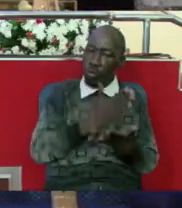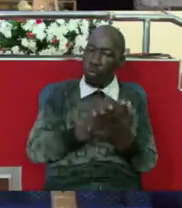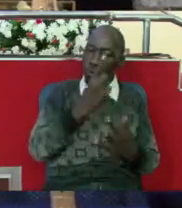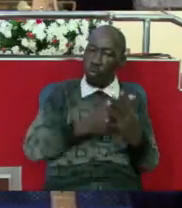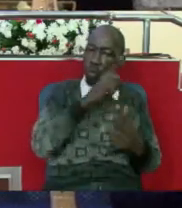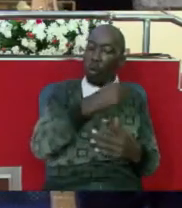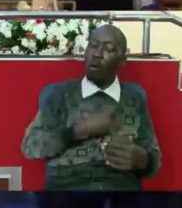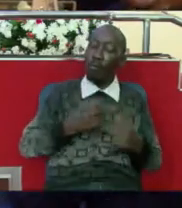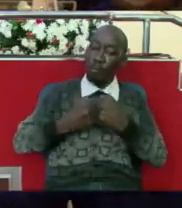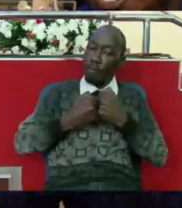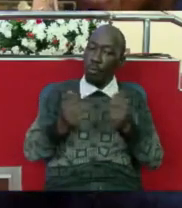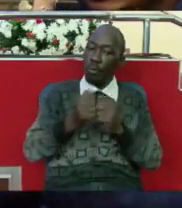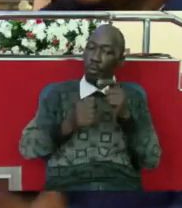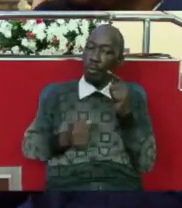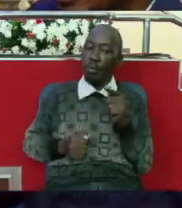with.